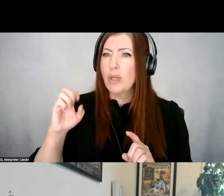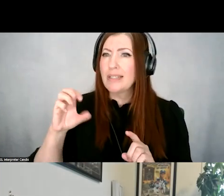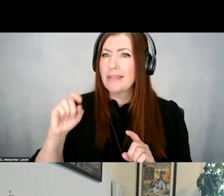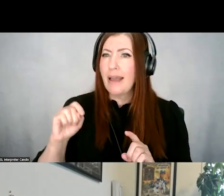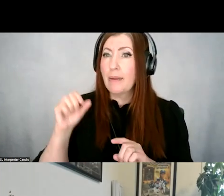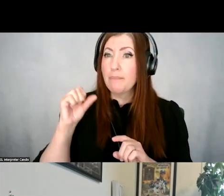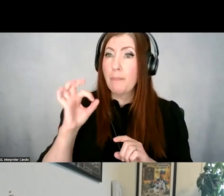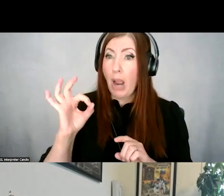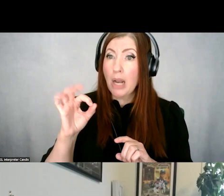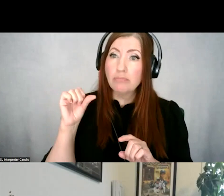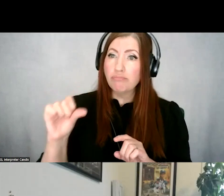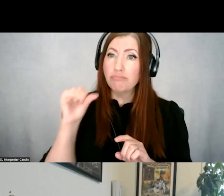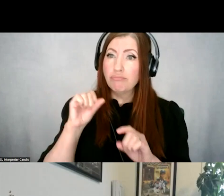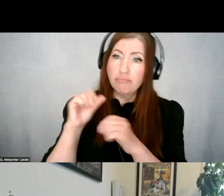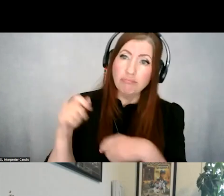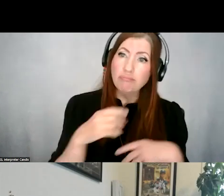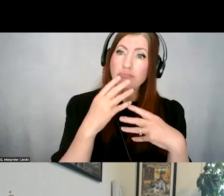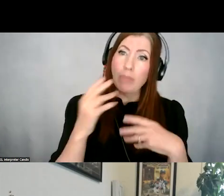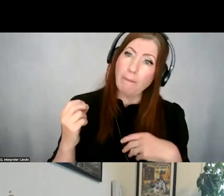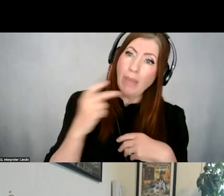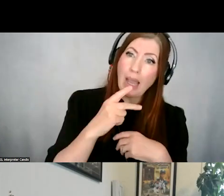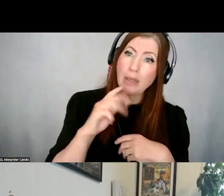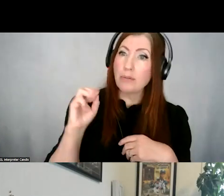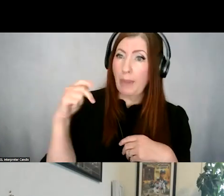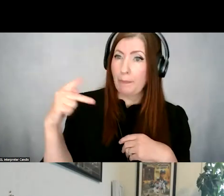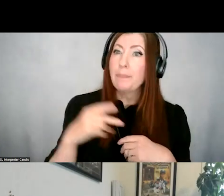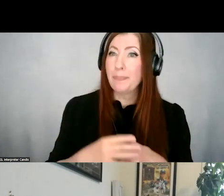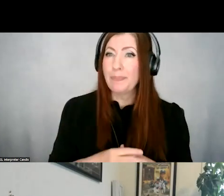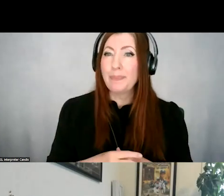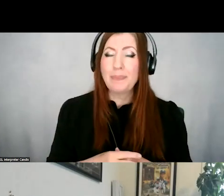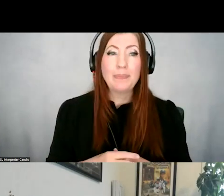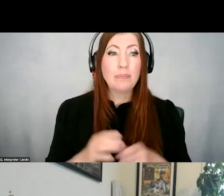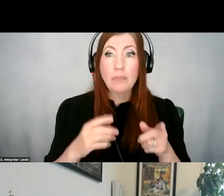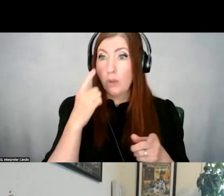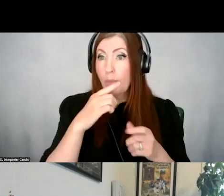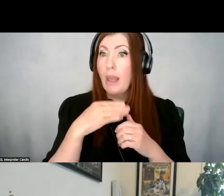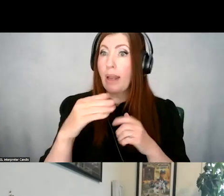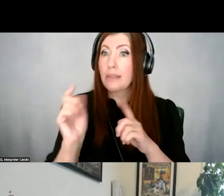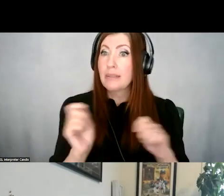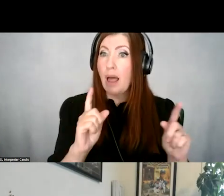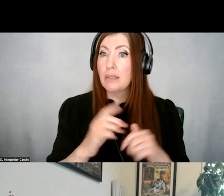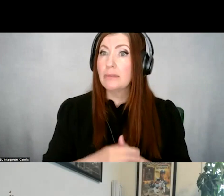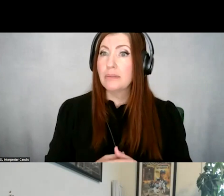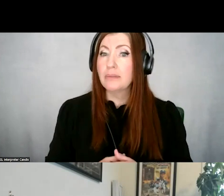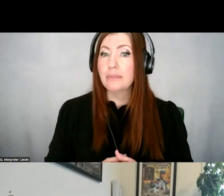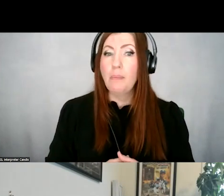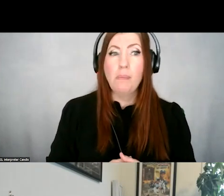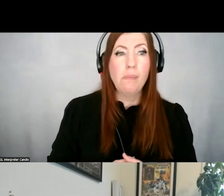and then it'll get you back to the map. And if we can go to the next slide, please.